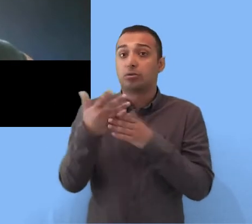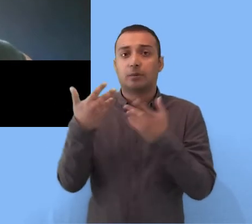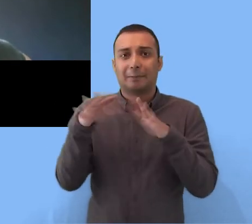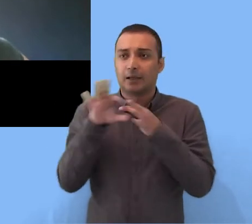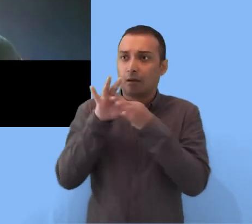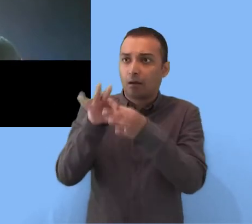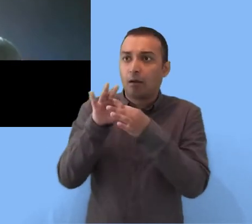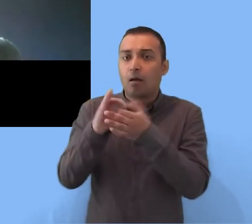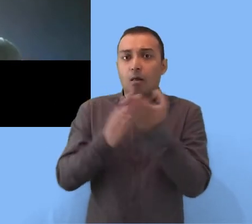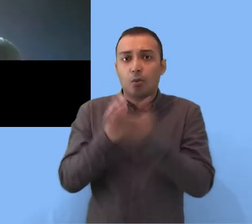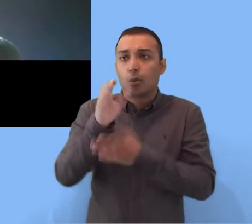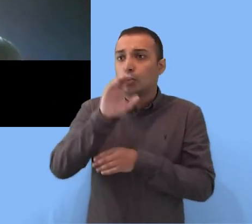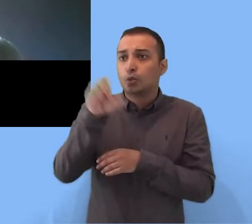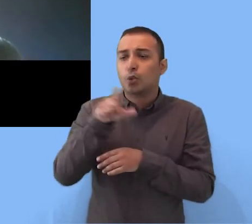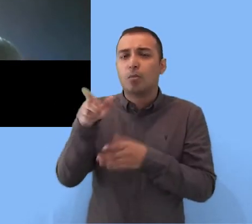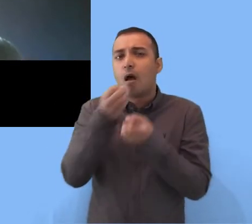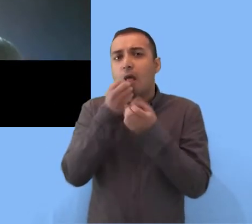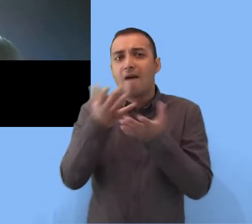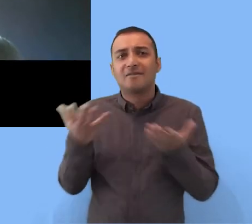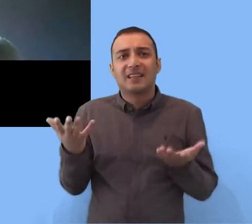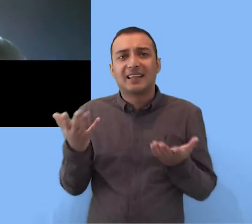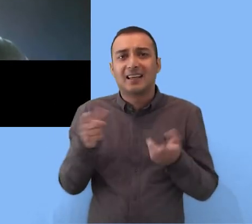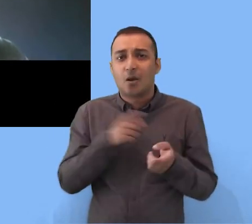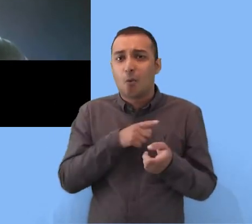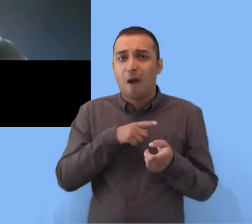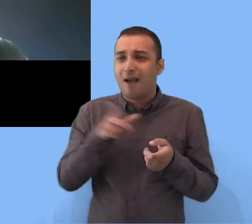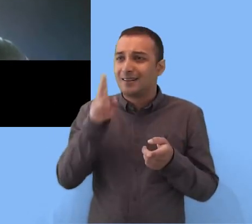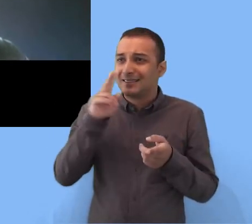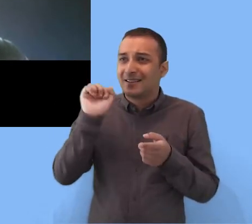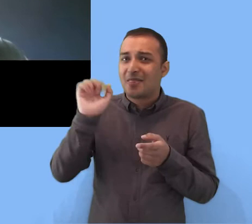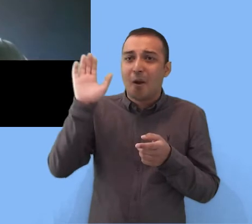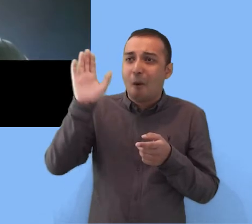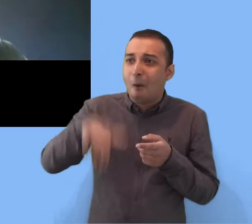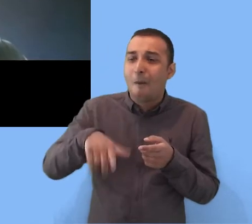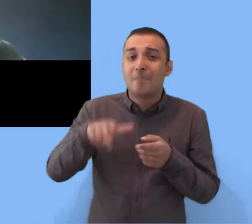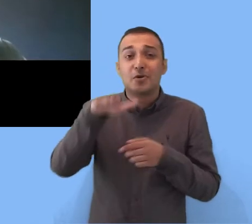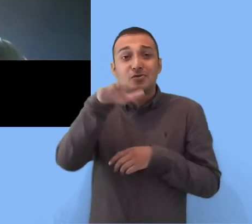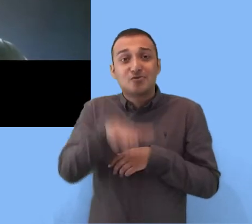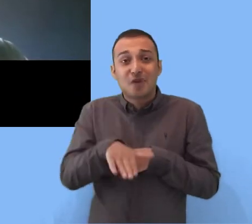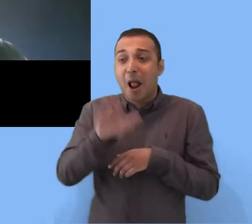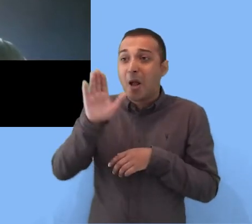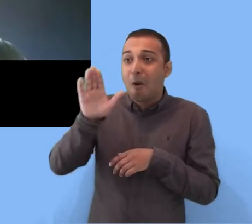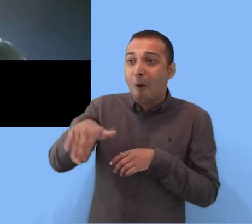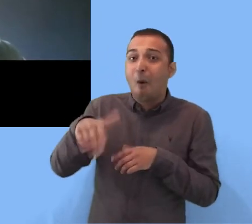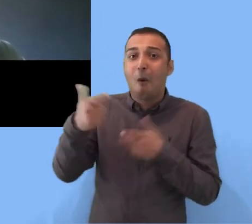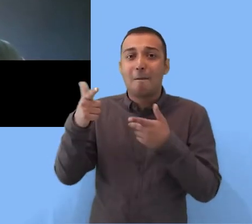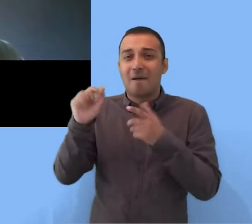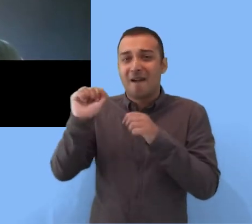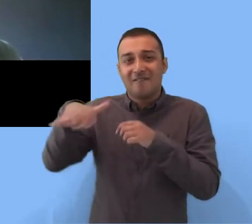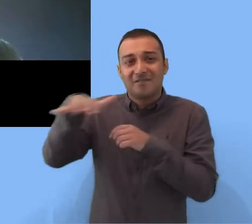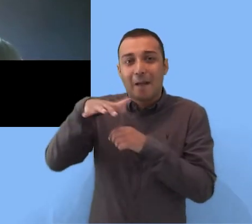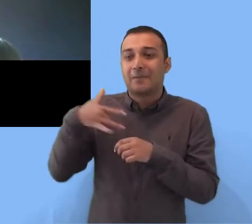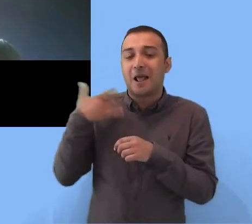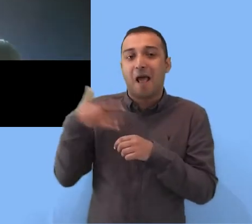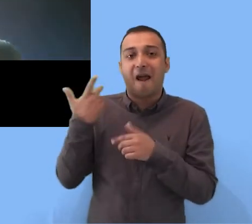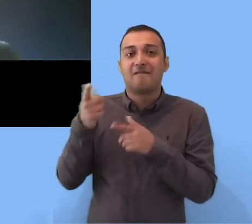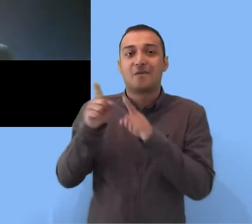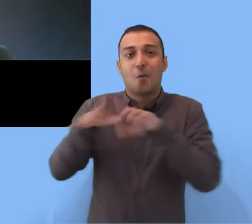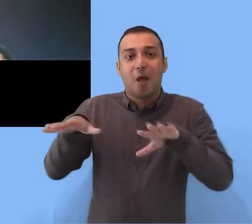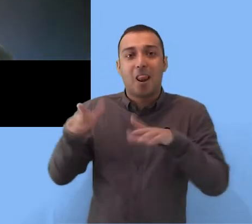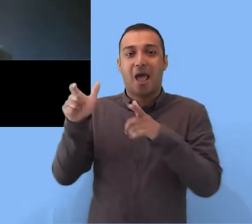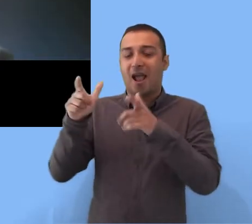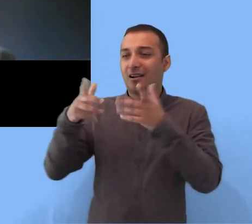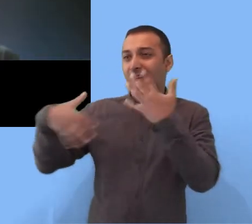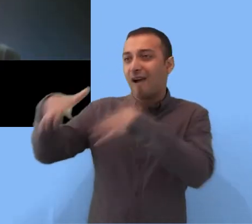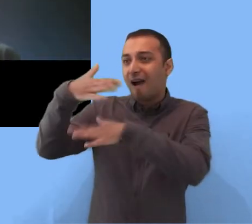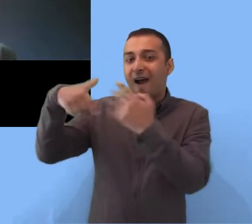was beautiful to see, them at home, the child at home engaging with the parents, and how you